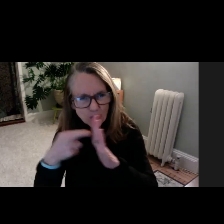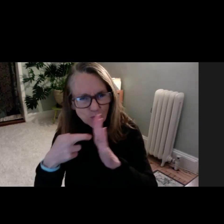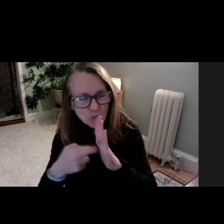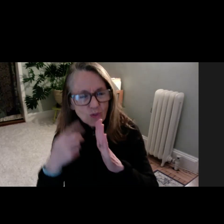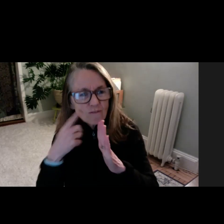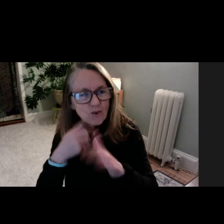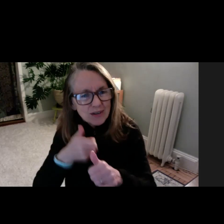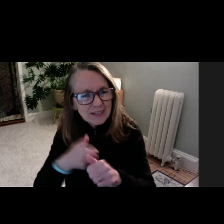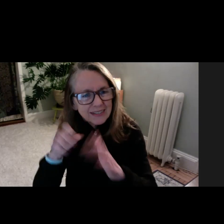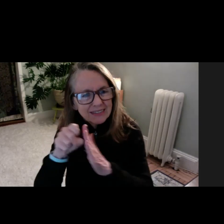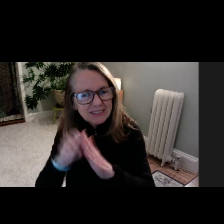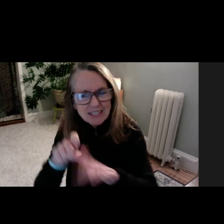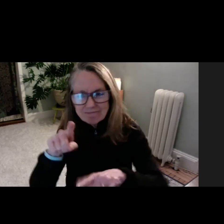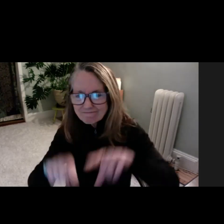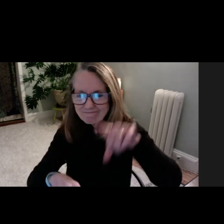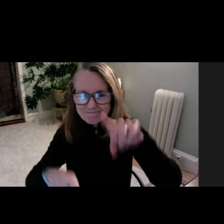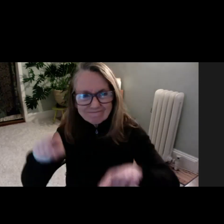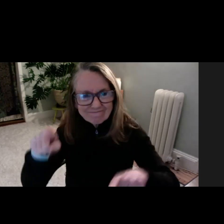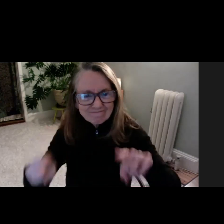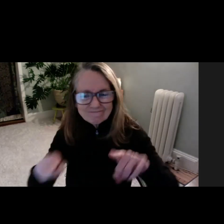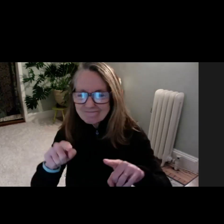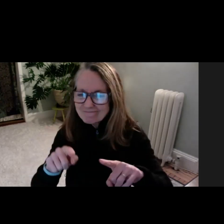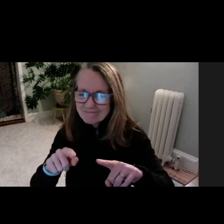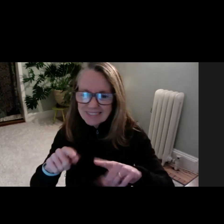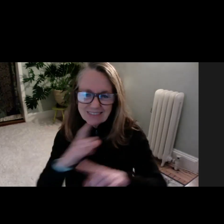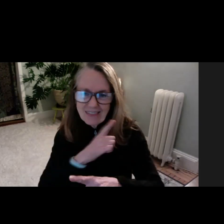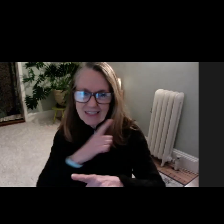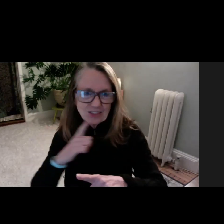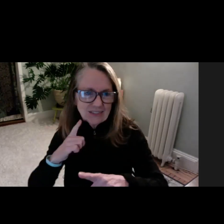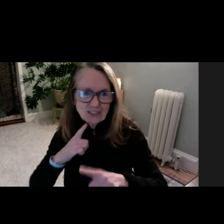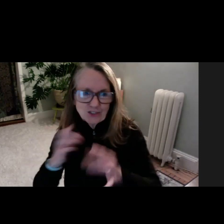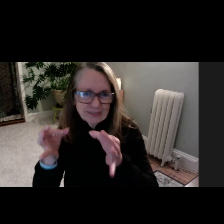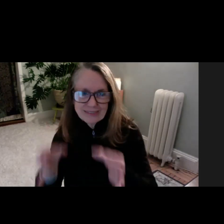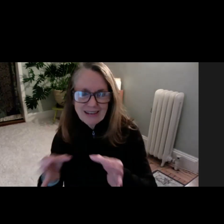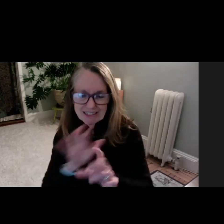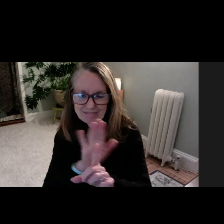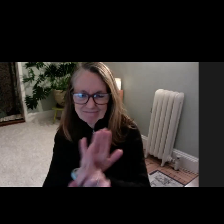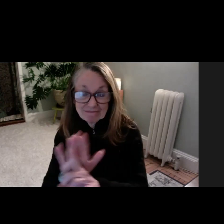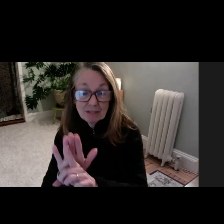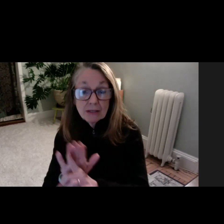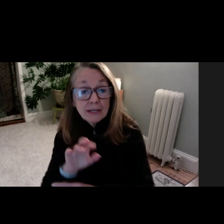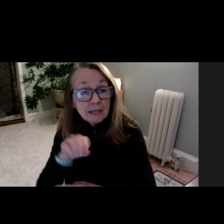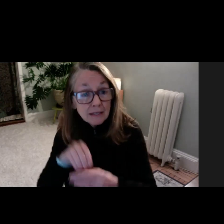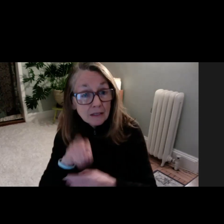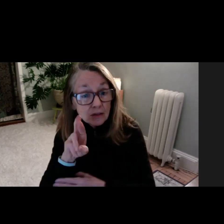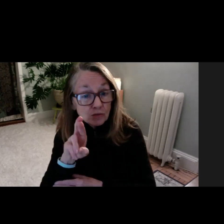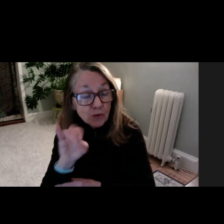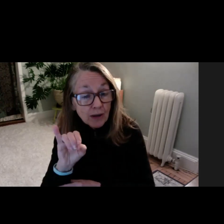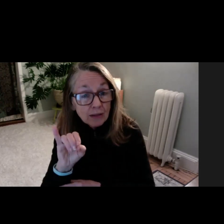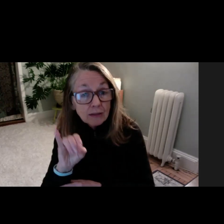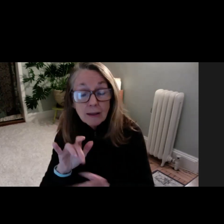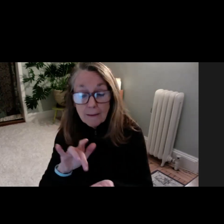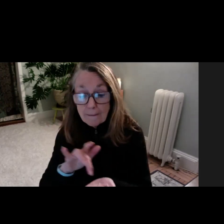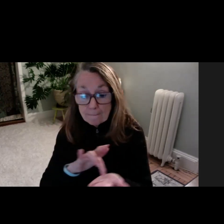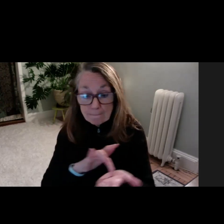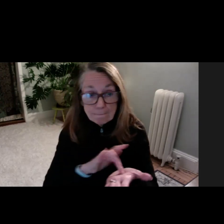can differ from state to state. It's legislatively driven. So in the state of Rhode Island, Medicaid